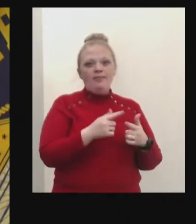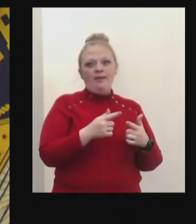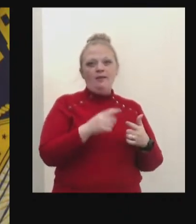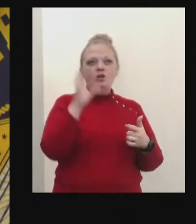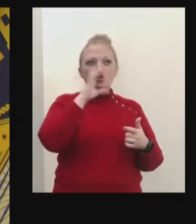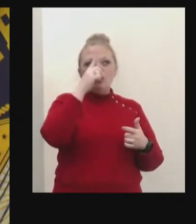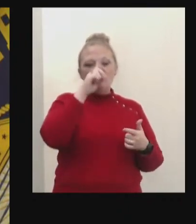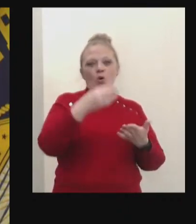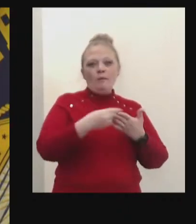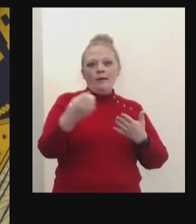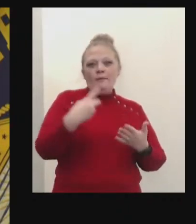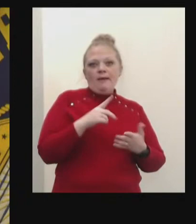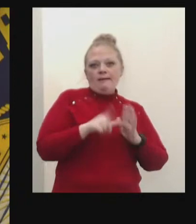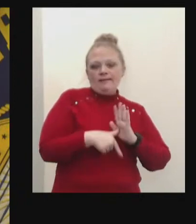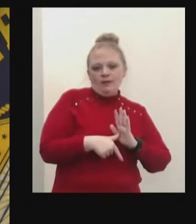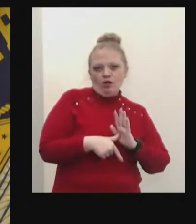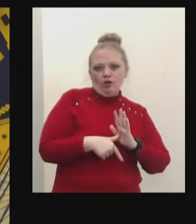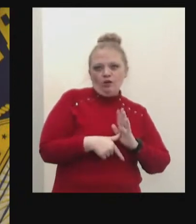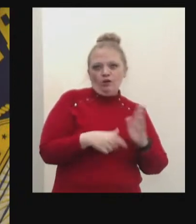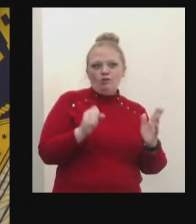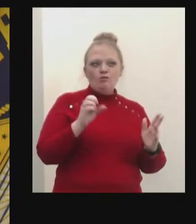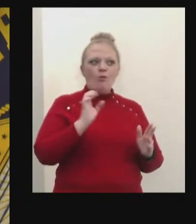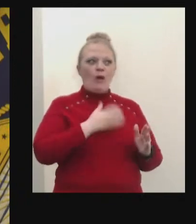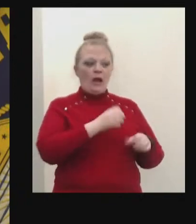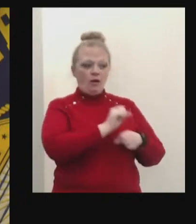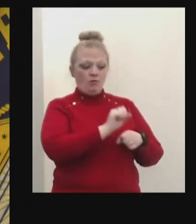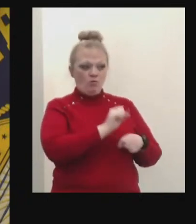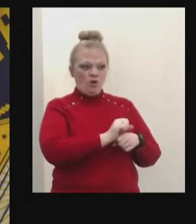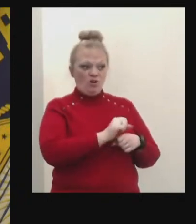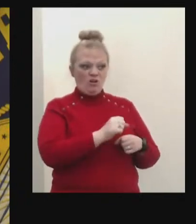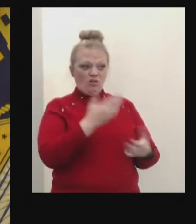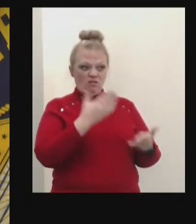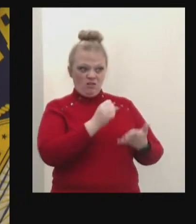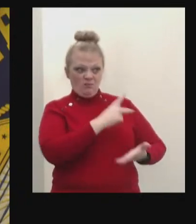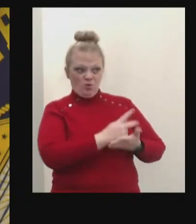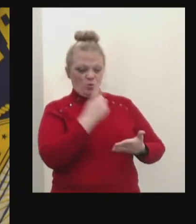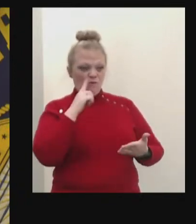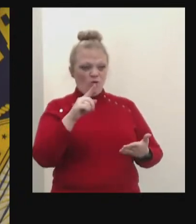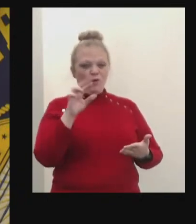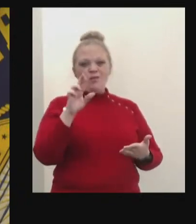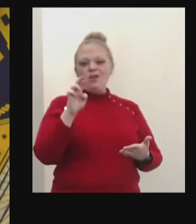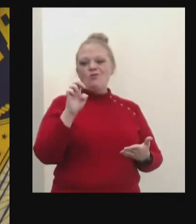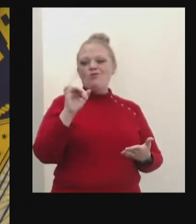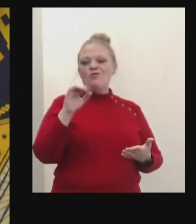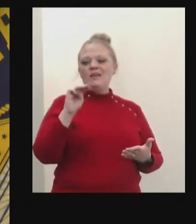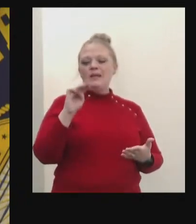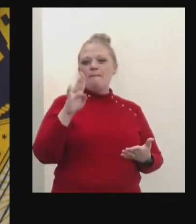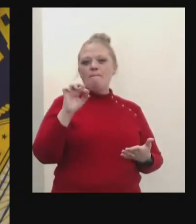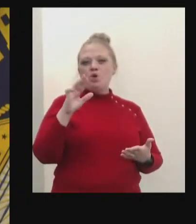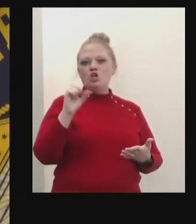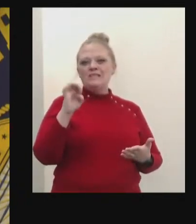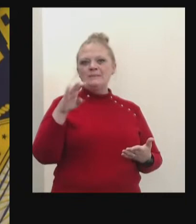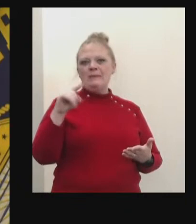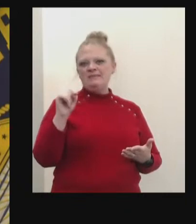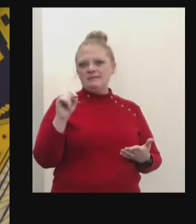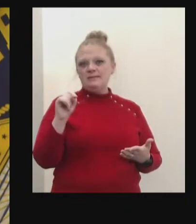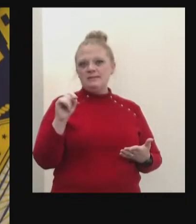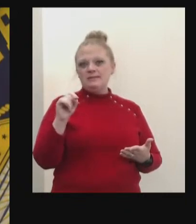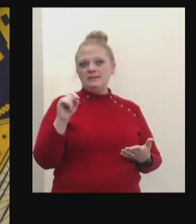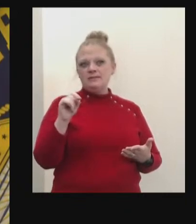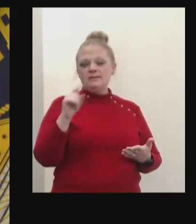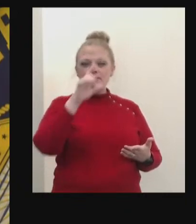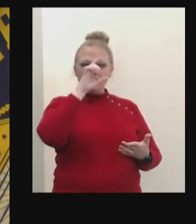trying to see is if the work that we've done will be eligible for reimbursement, or if it was effective as of the state. I believe it's also a carrot that